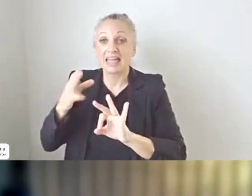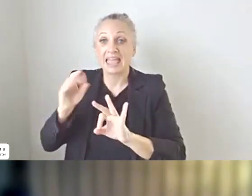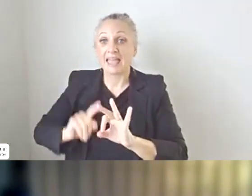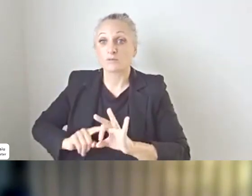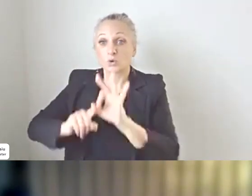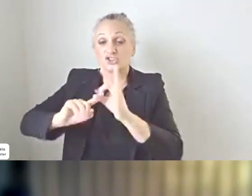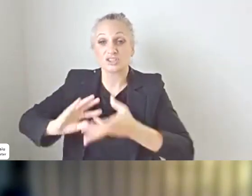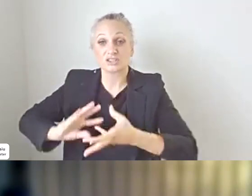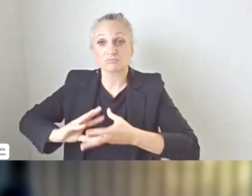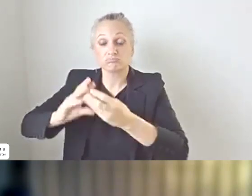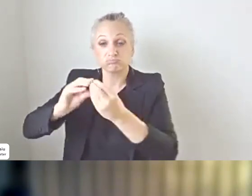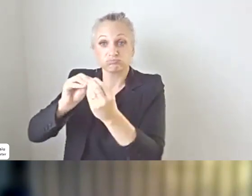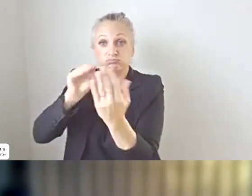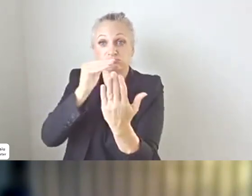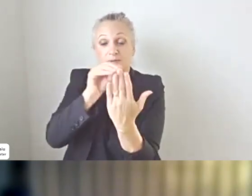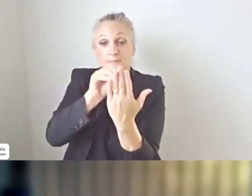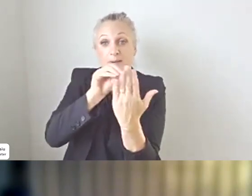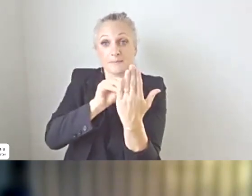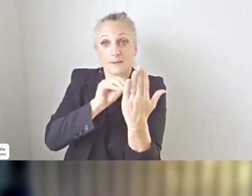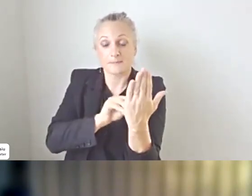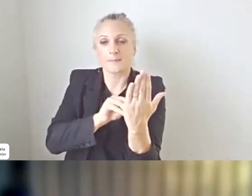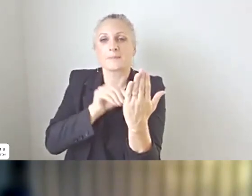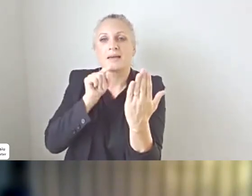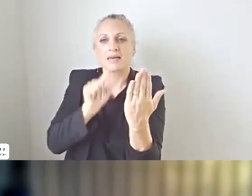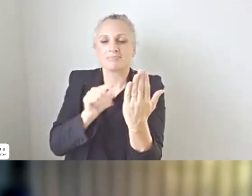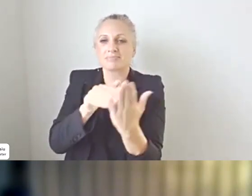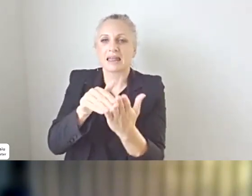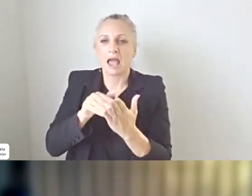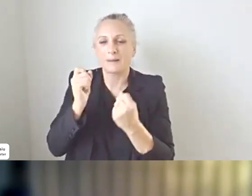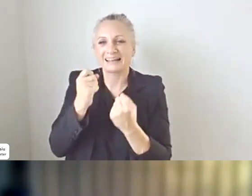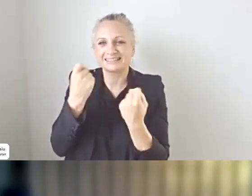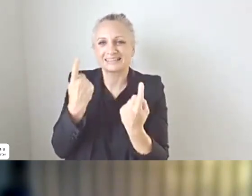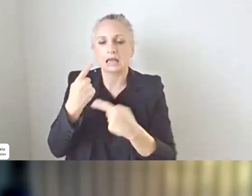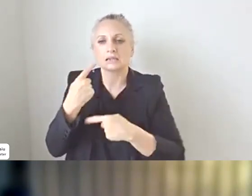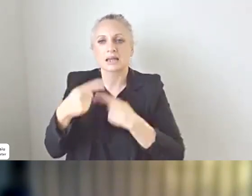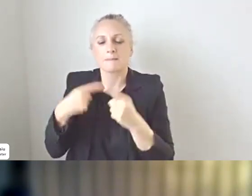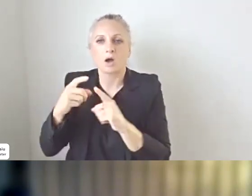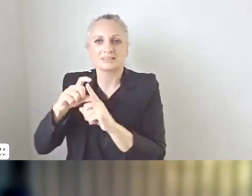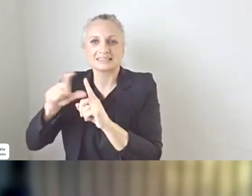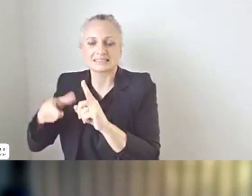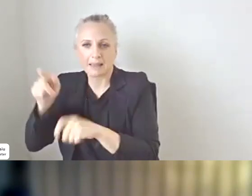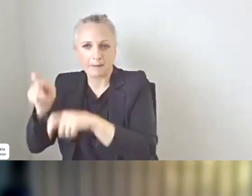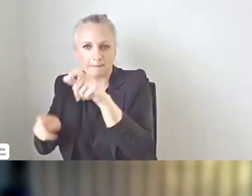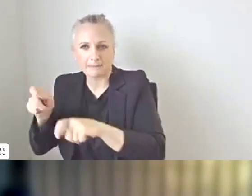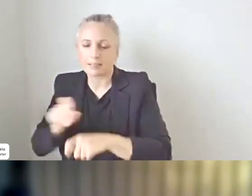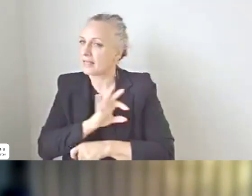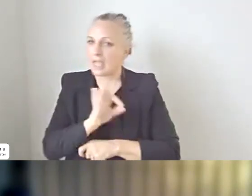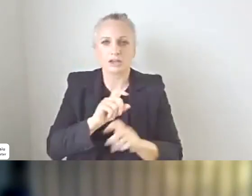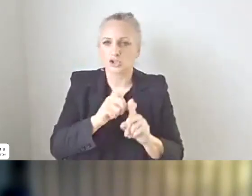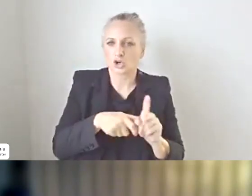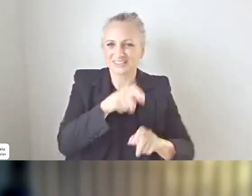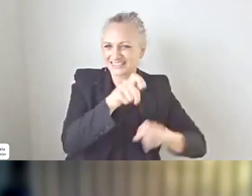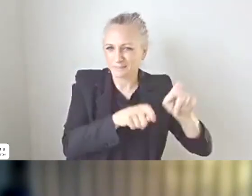know, the distinction between disabled and non-disabled people in terms of sort of social outcomes, and some of those things kind of point to actually